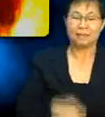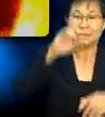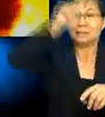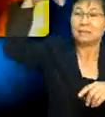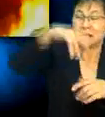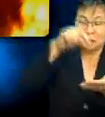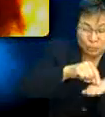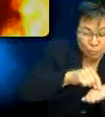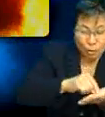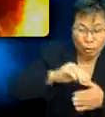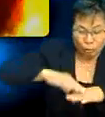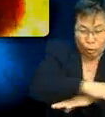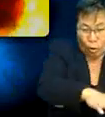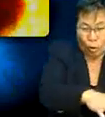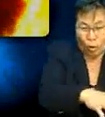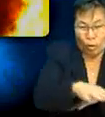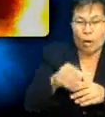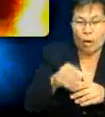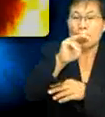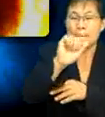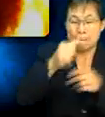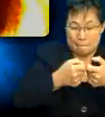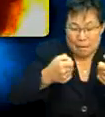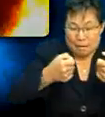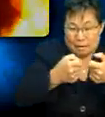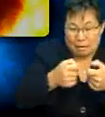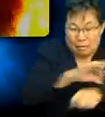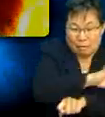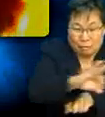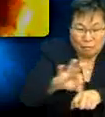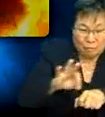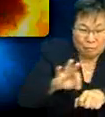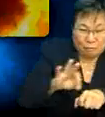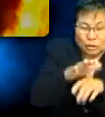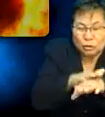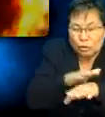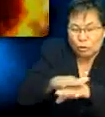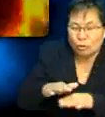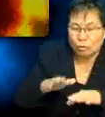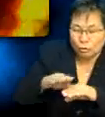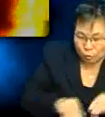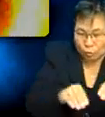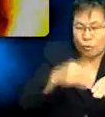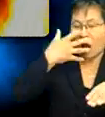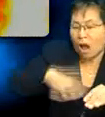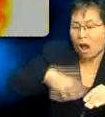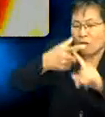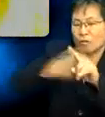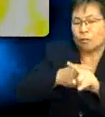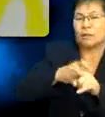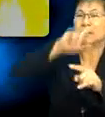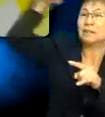Sunspots are caused by magnetic fields that slow down the flow of heat from the sun's